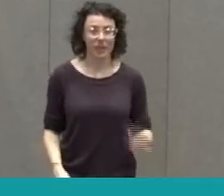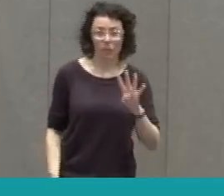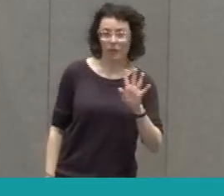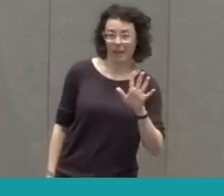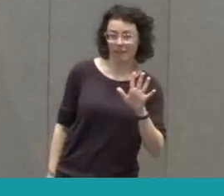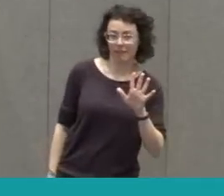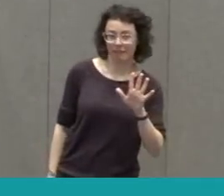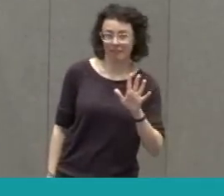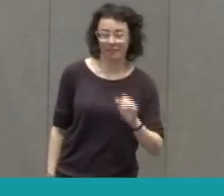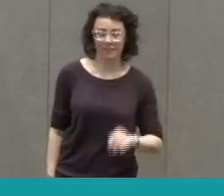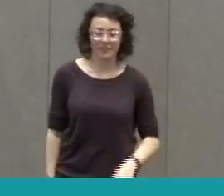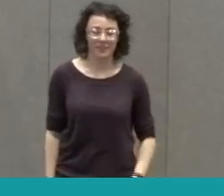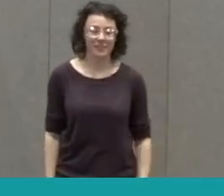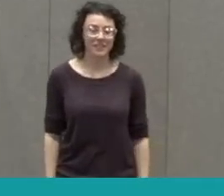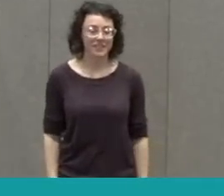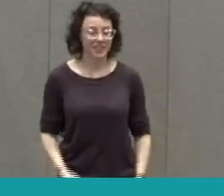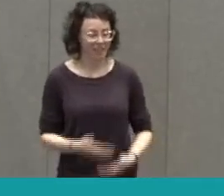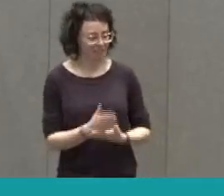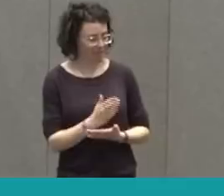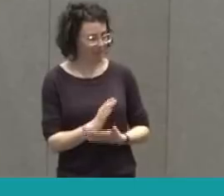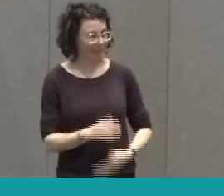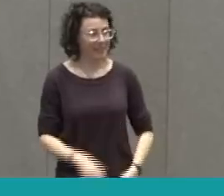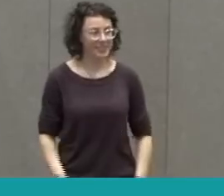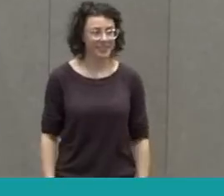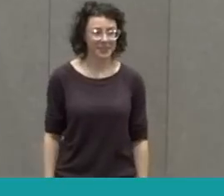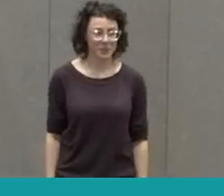45. All right. Yay.